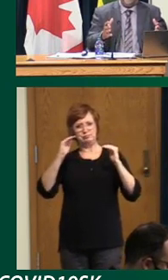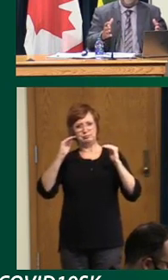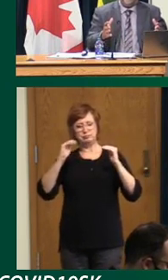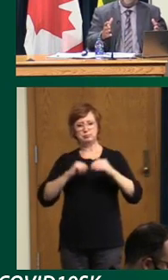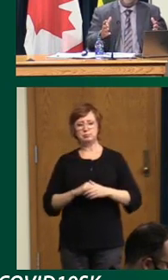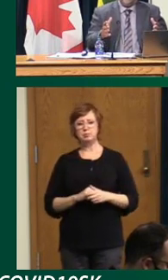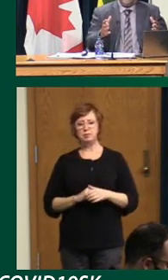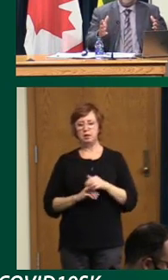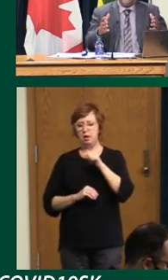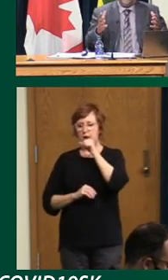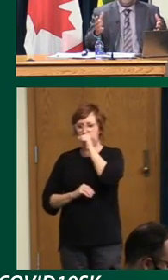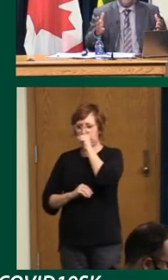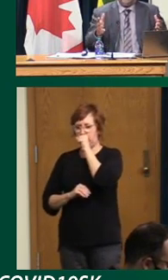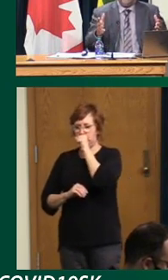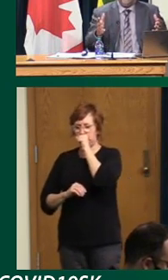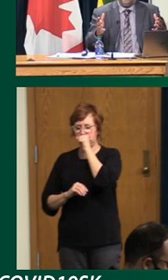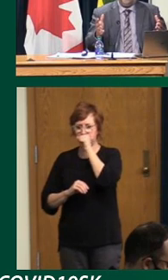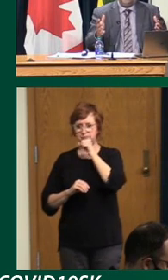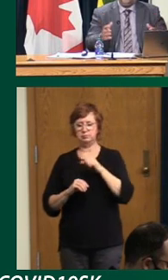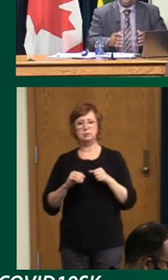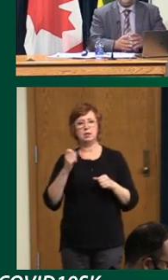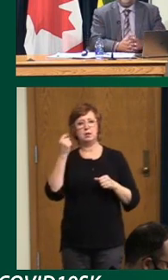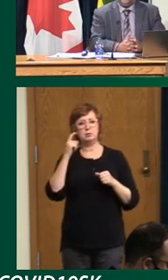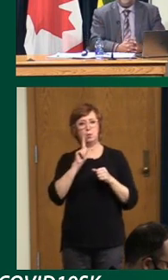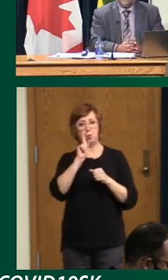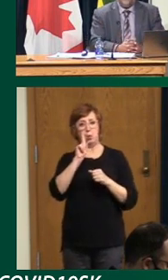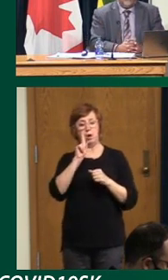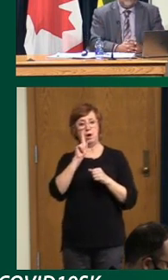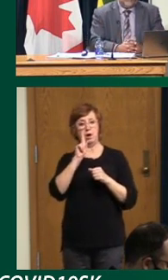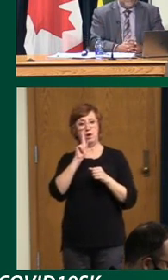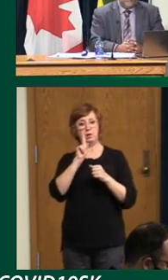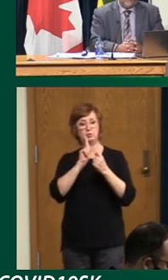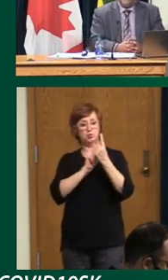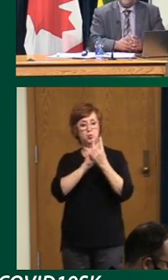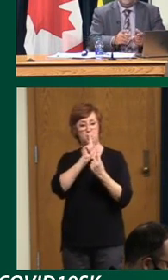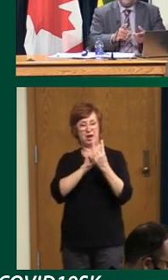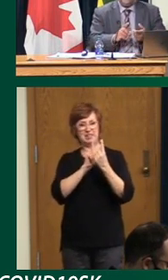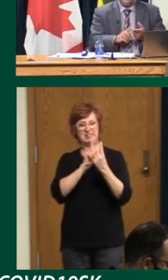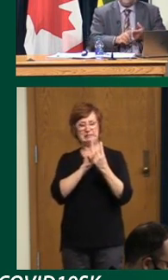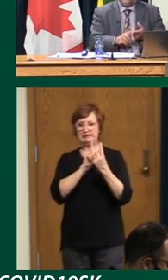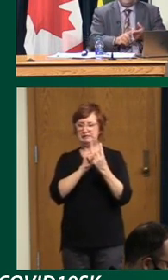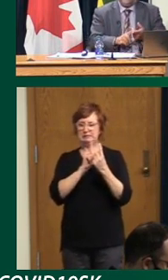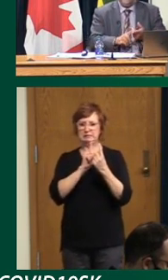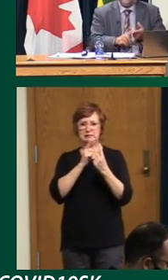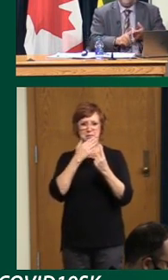person is infecting more than 1 person, and we really need to go under 1. And